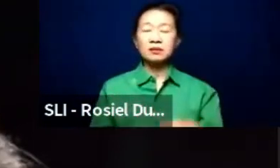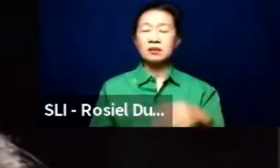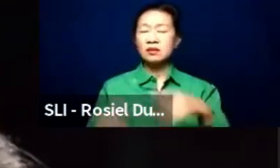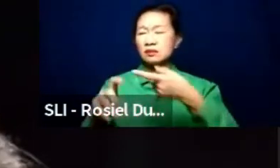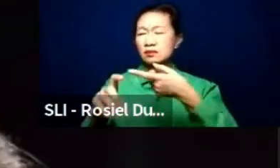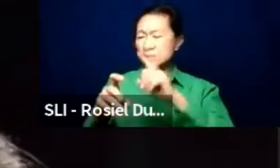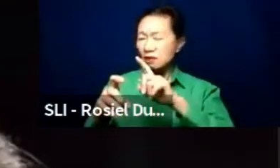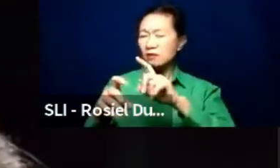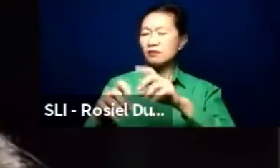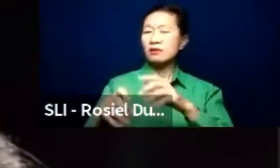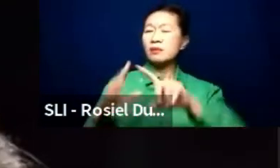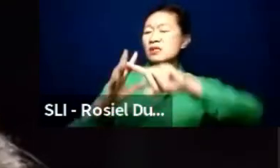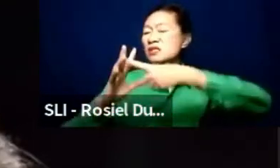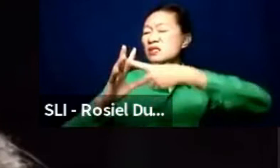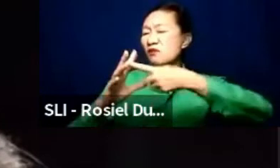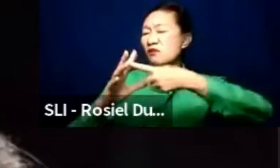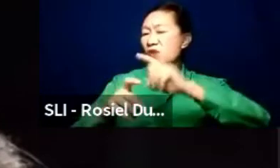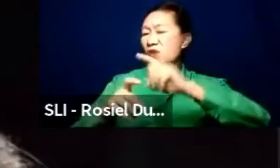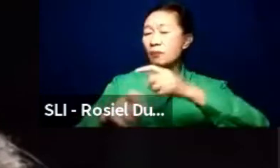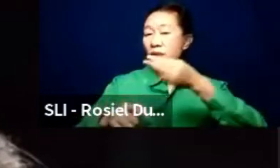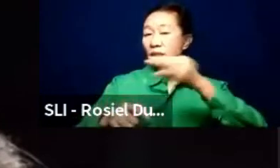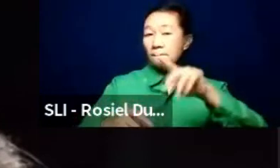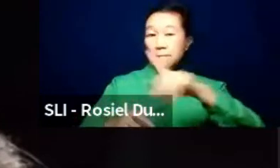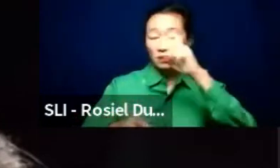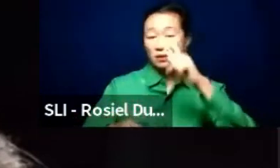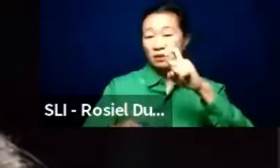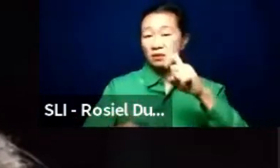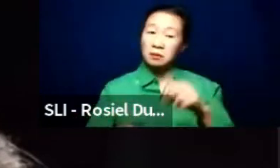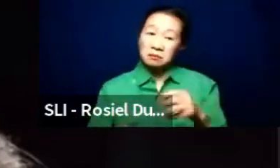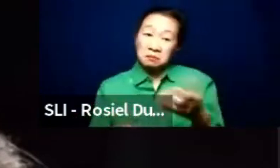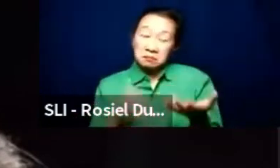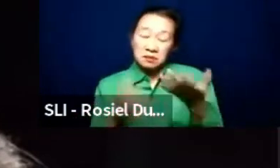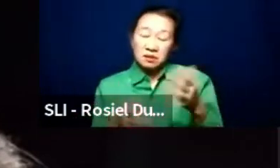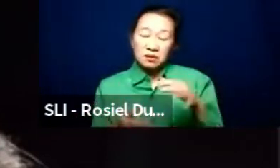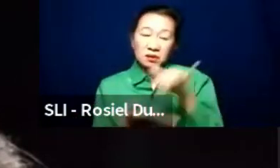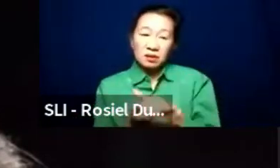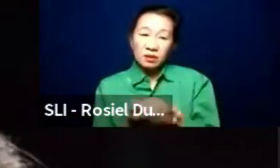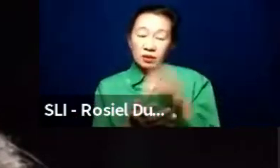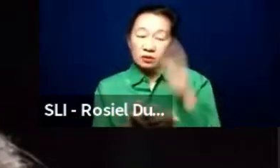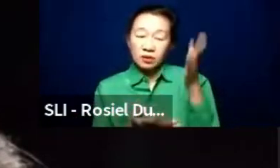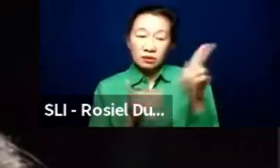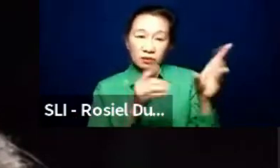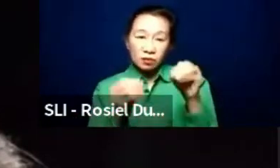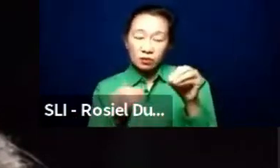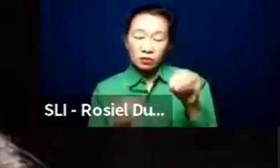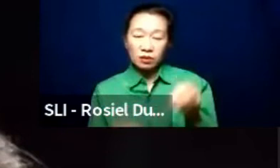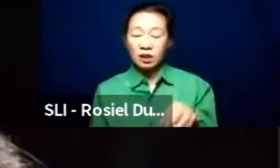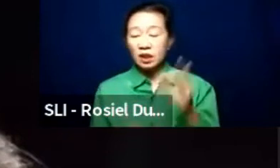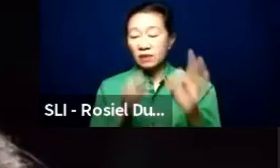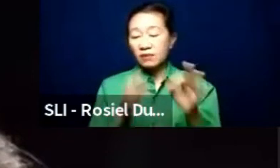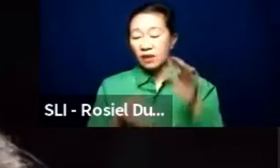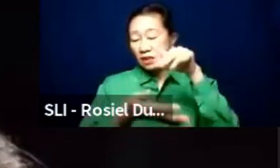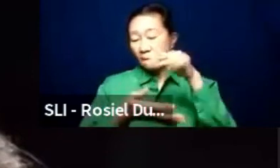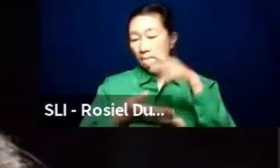them, because that can be what they end up doing as a livelihood, no? If we can study it better